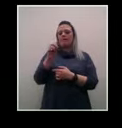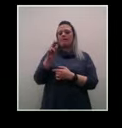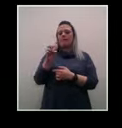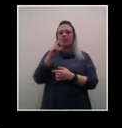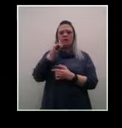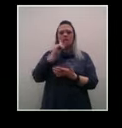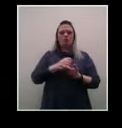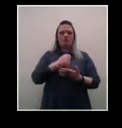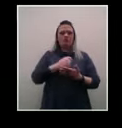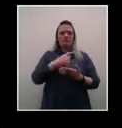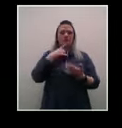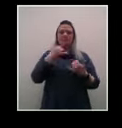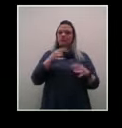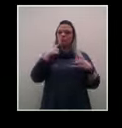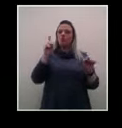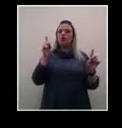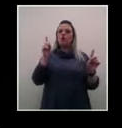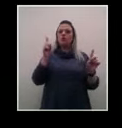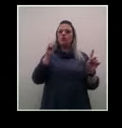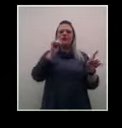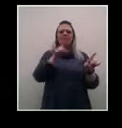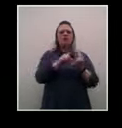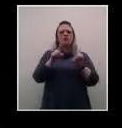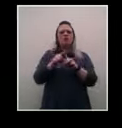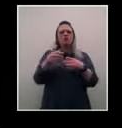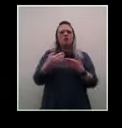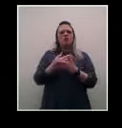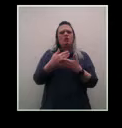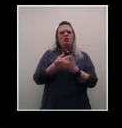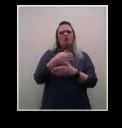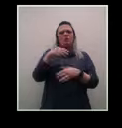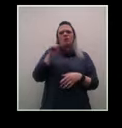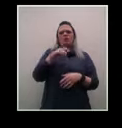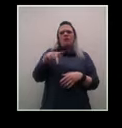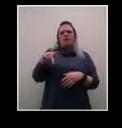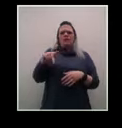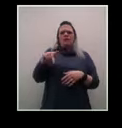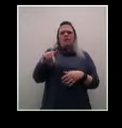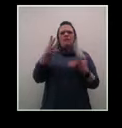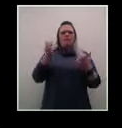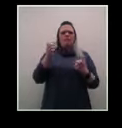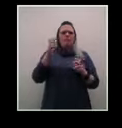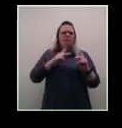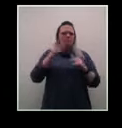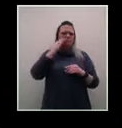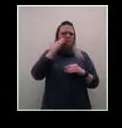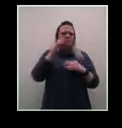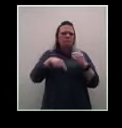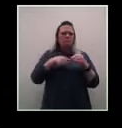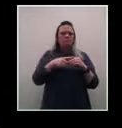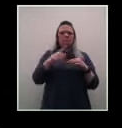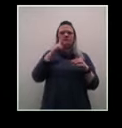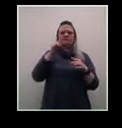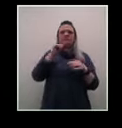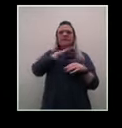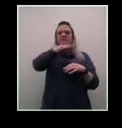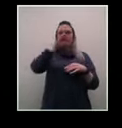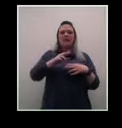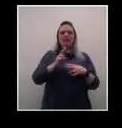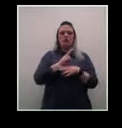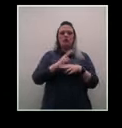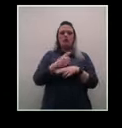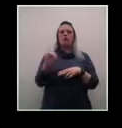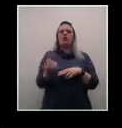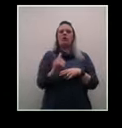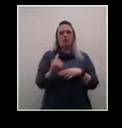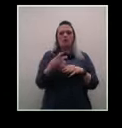is still working. And then there's a new app that's available that we want people to know about. It's called Never Use Alone. So you can search for